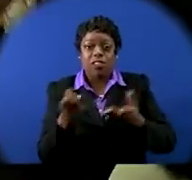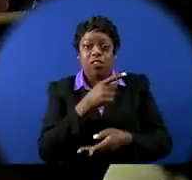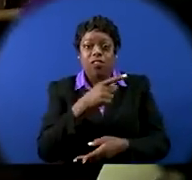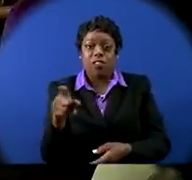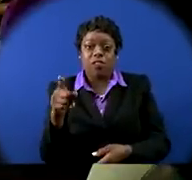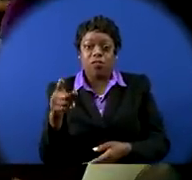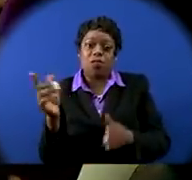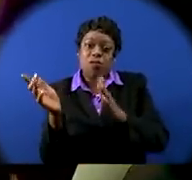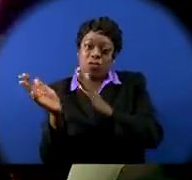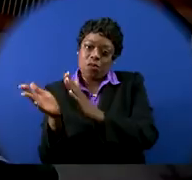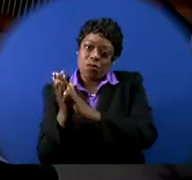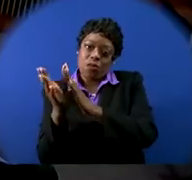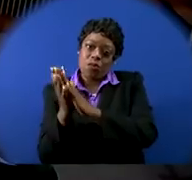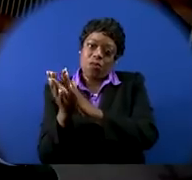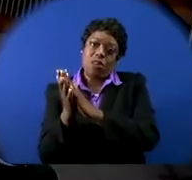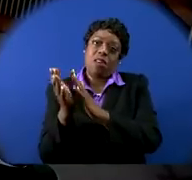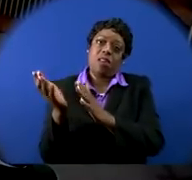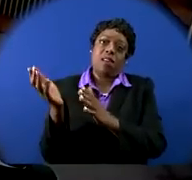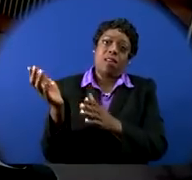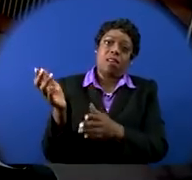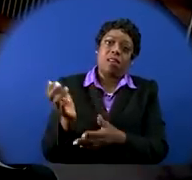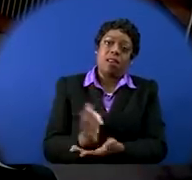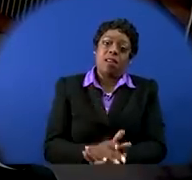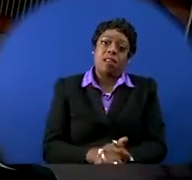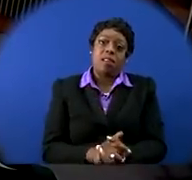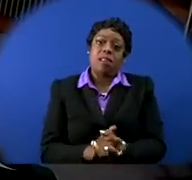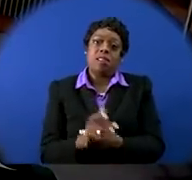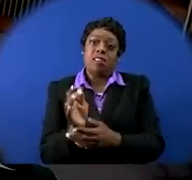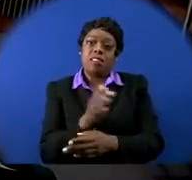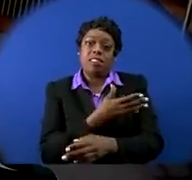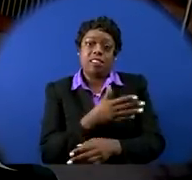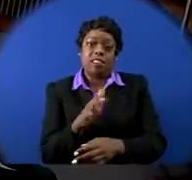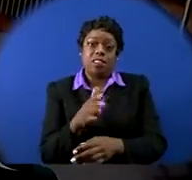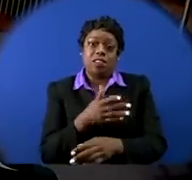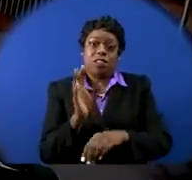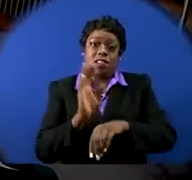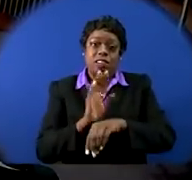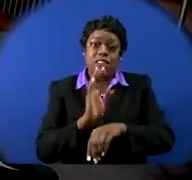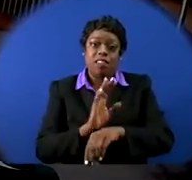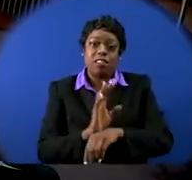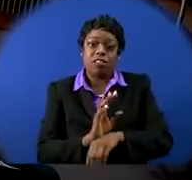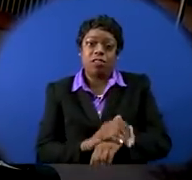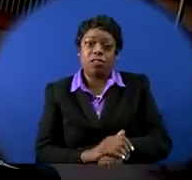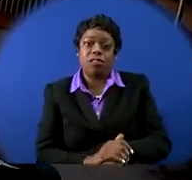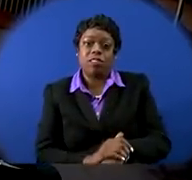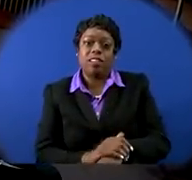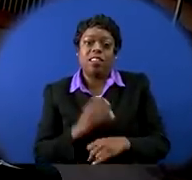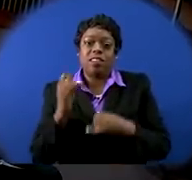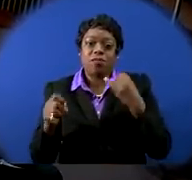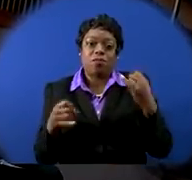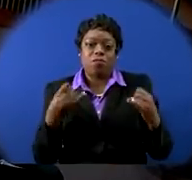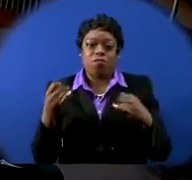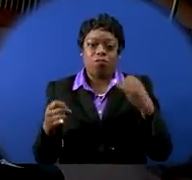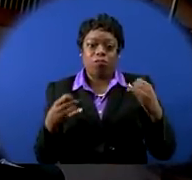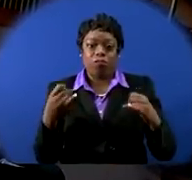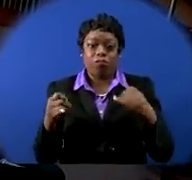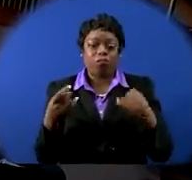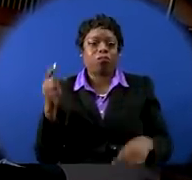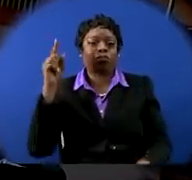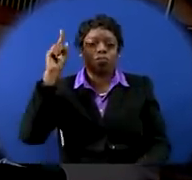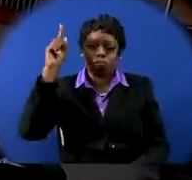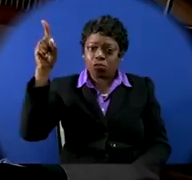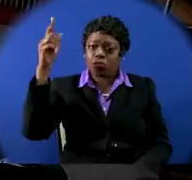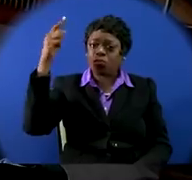sing this great song of the church. Over the last several years, we've been singing it with joy. You thought I was